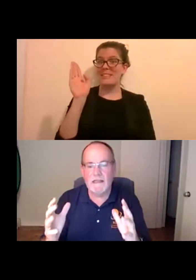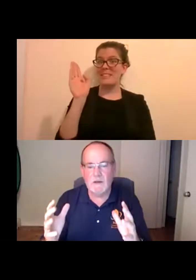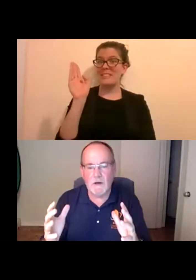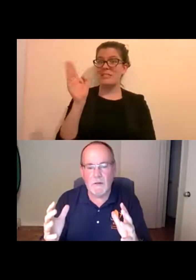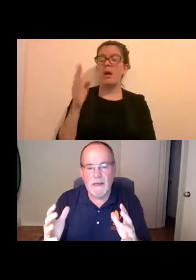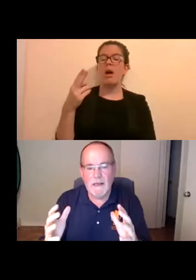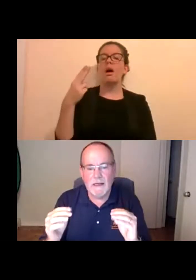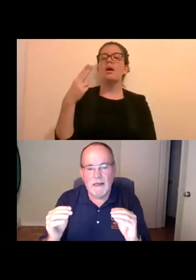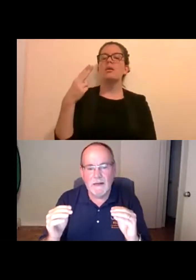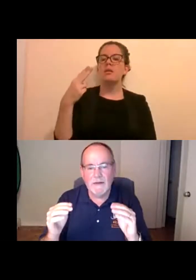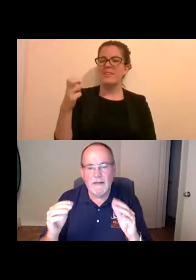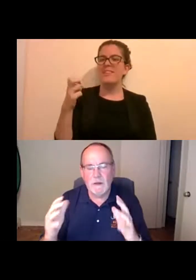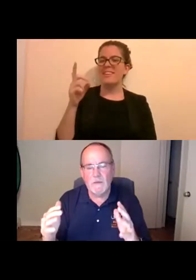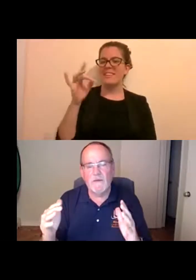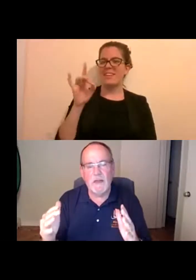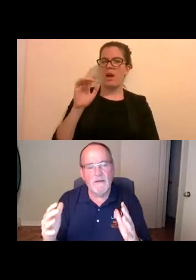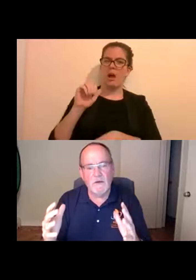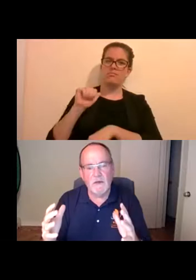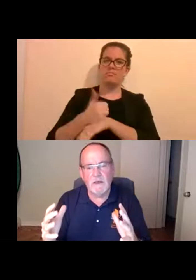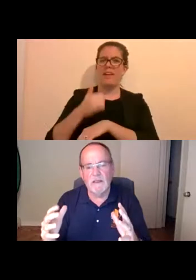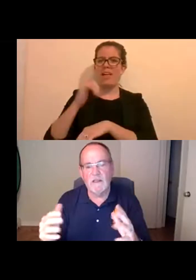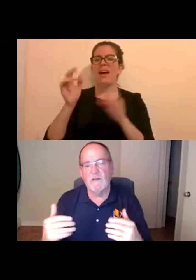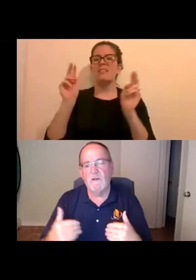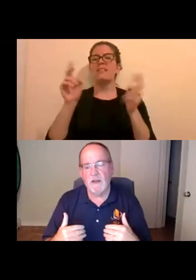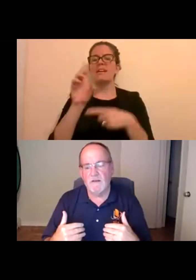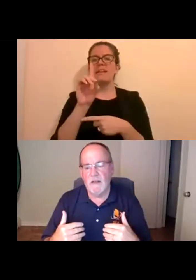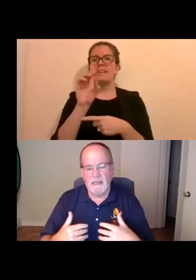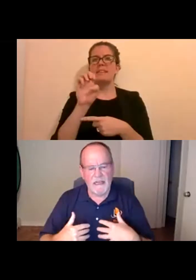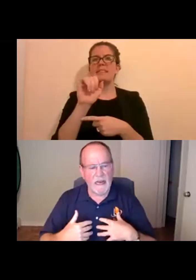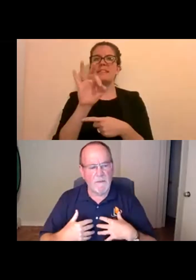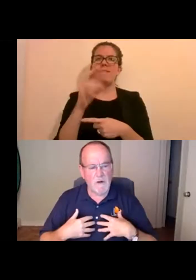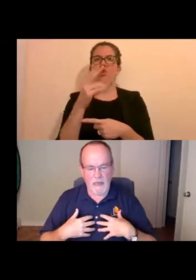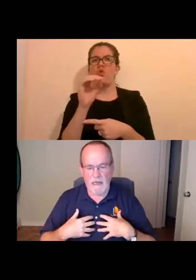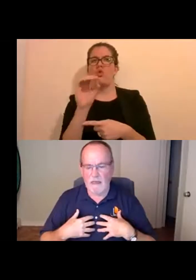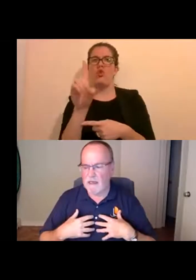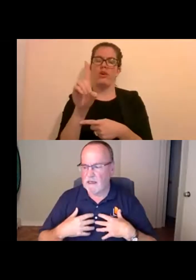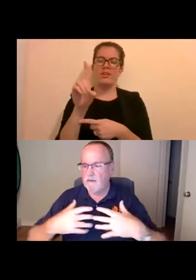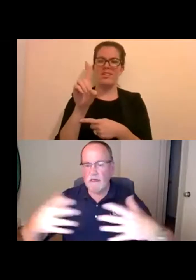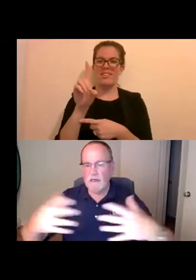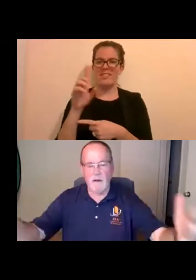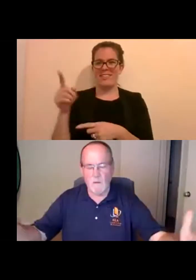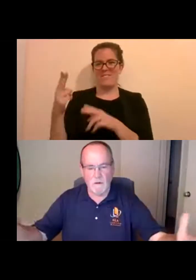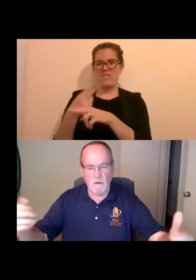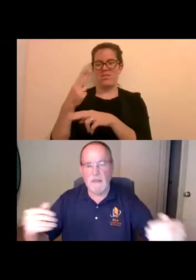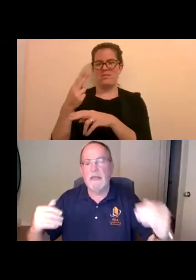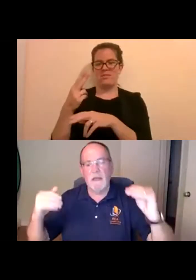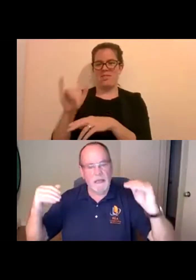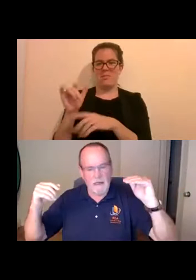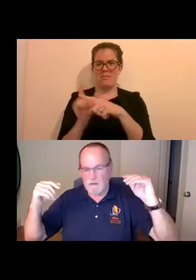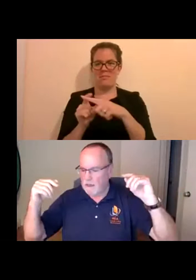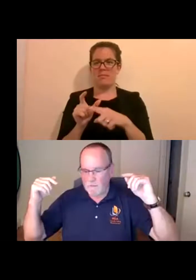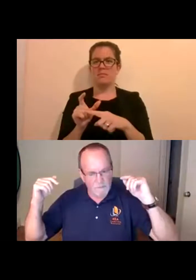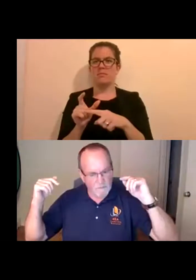coined that term in terms of deafhood and a sense of self, that I'm okay. I live in a hearing world,